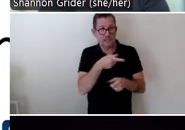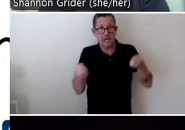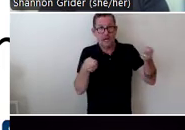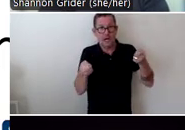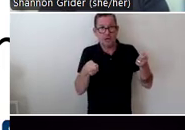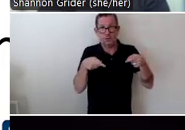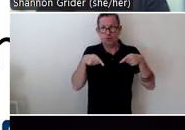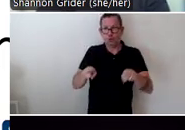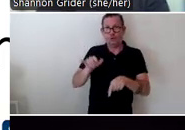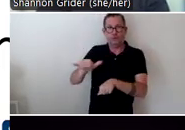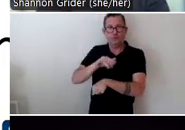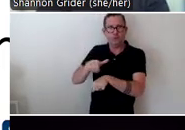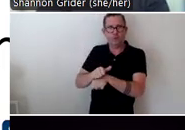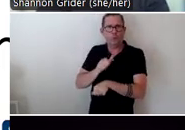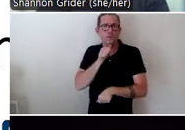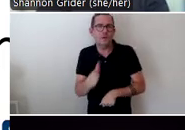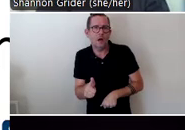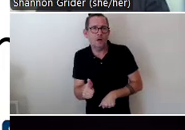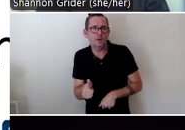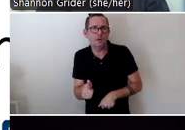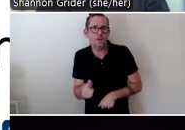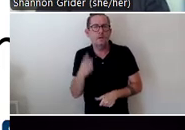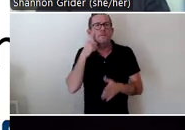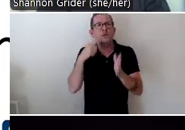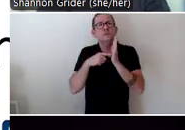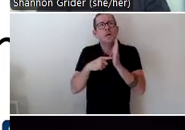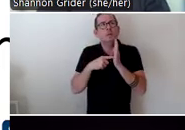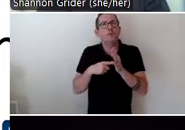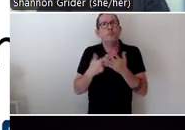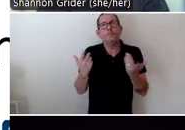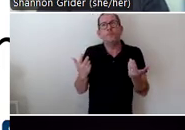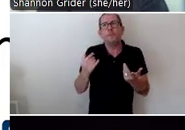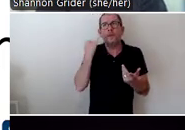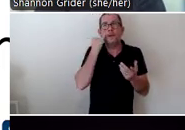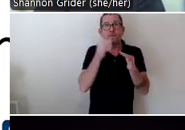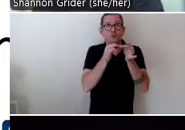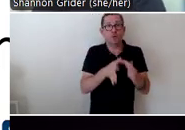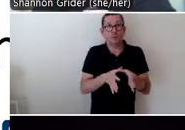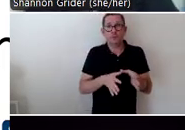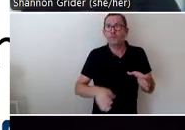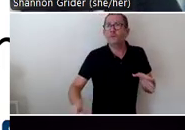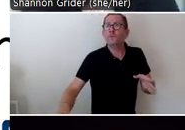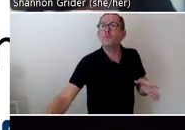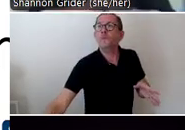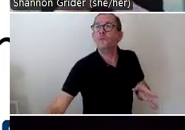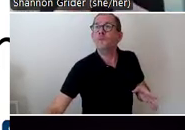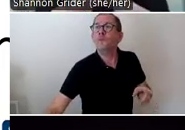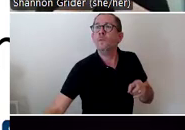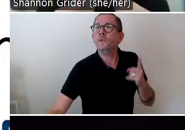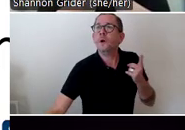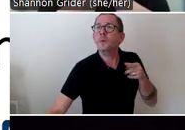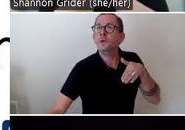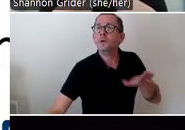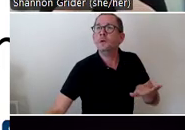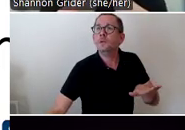to understand the paradigm that they're getting ready to walk into, and maybe even come up with some of the ideas of what they may see.